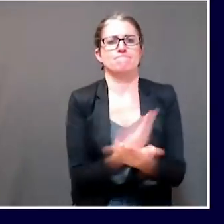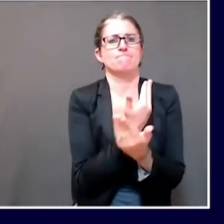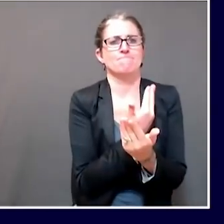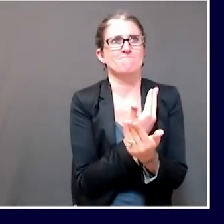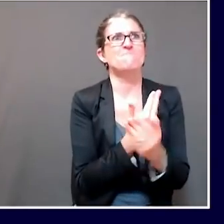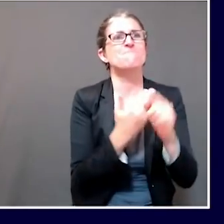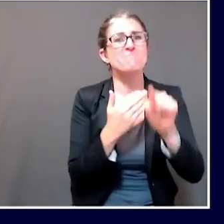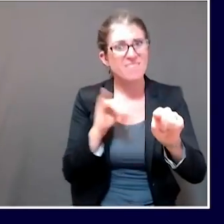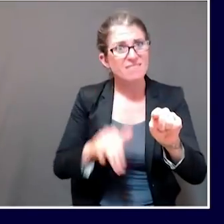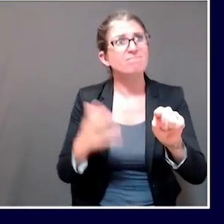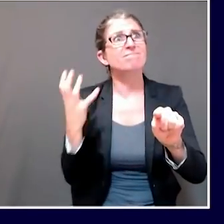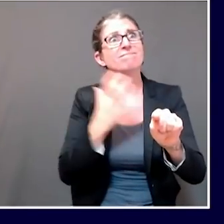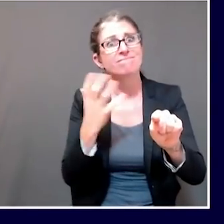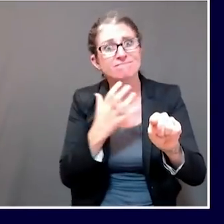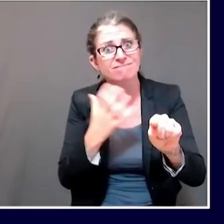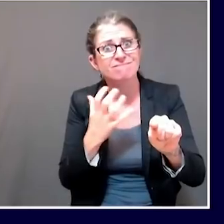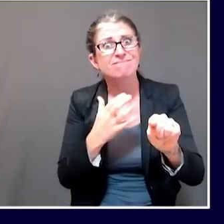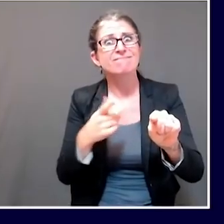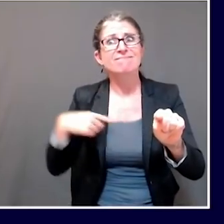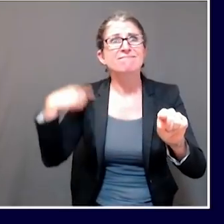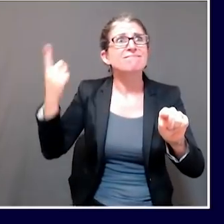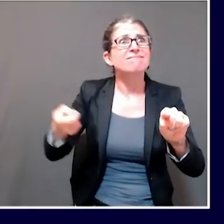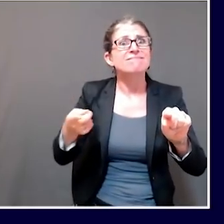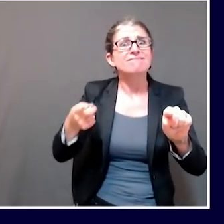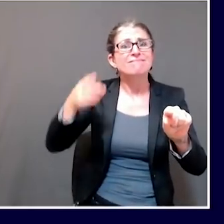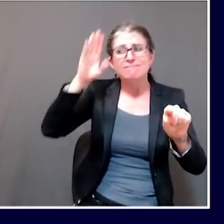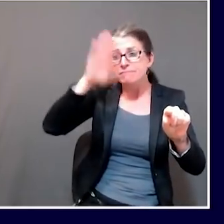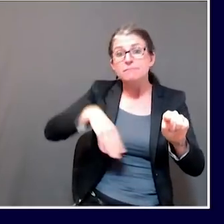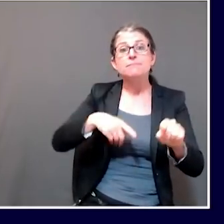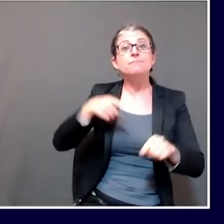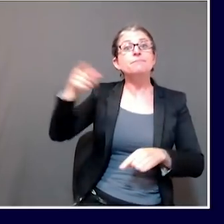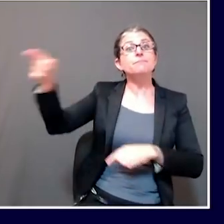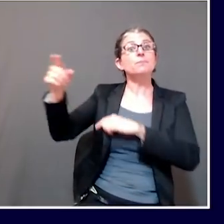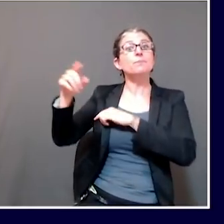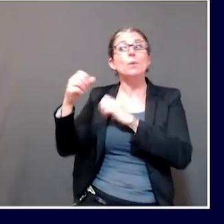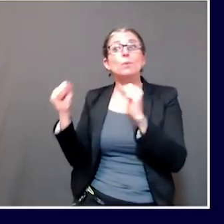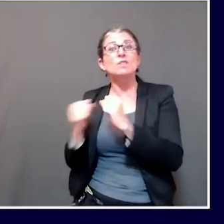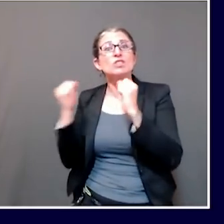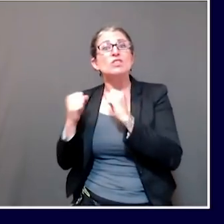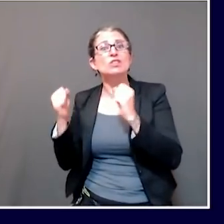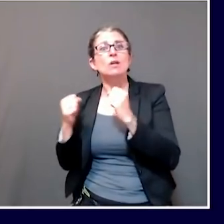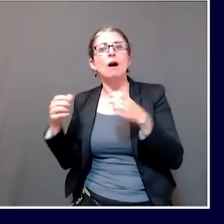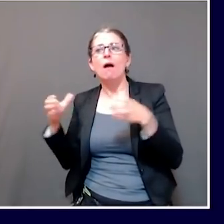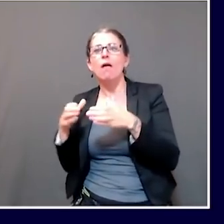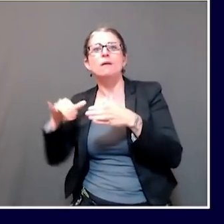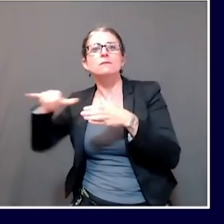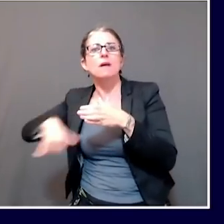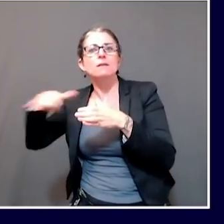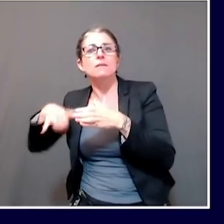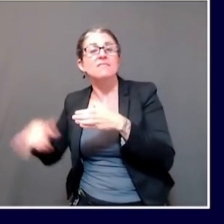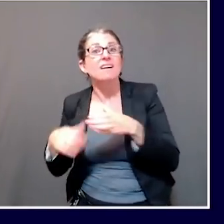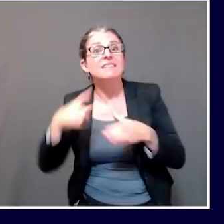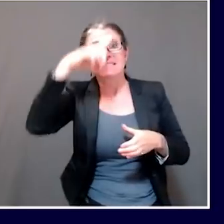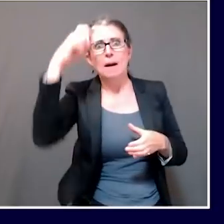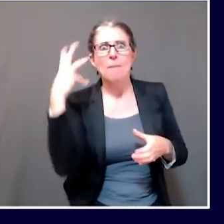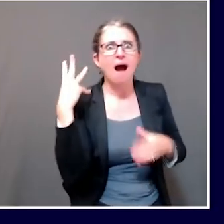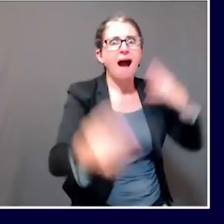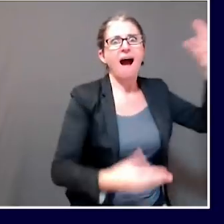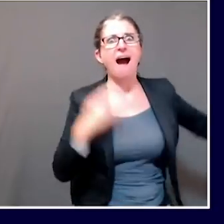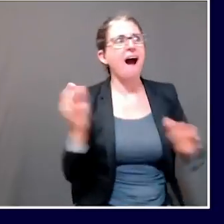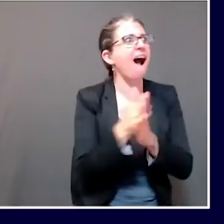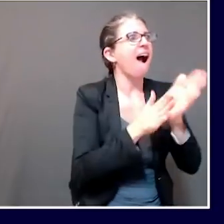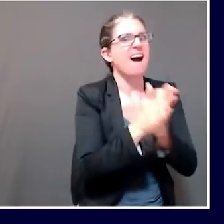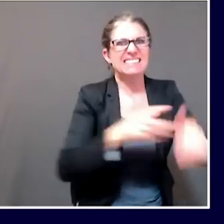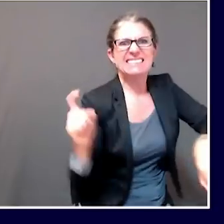but in the summer, staying physically apart and wearing a face covering is not easy, nor is it